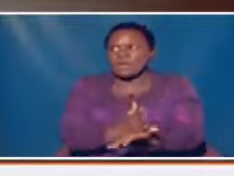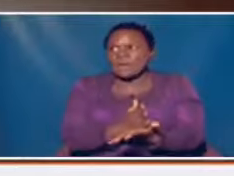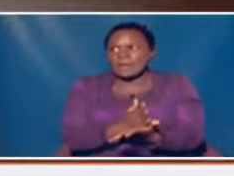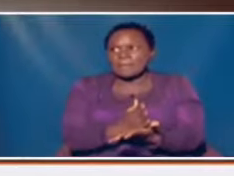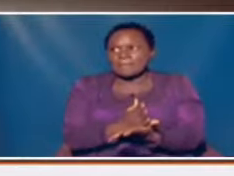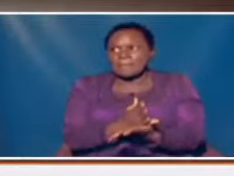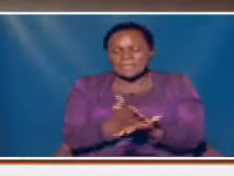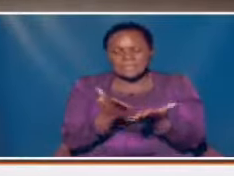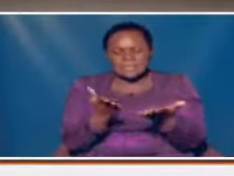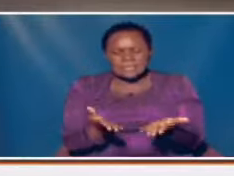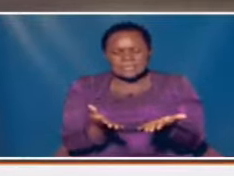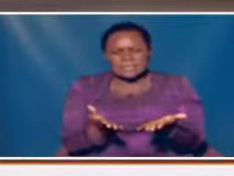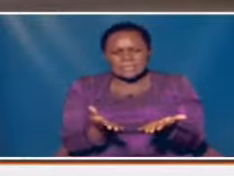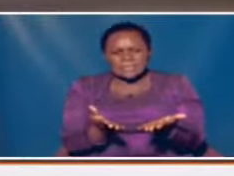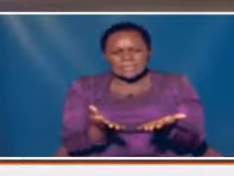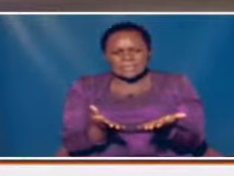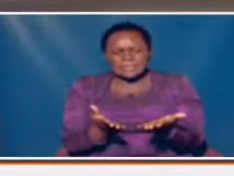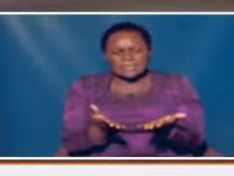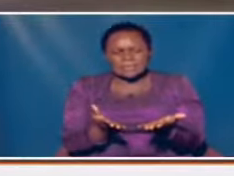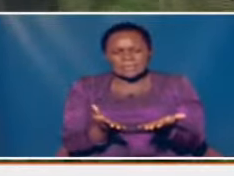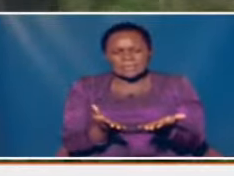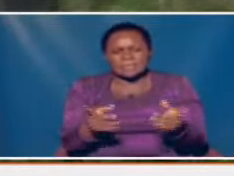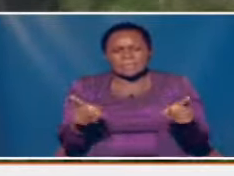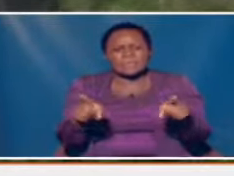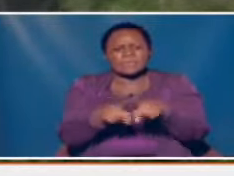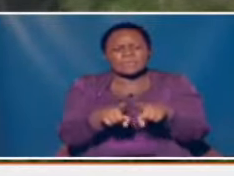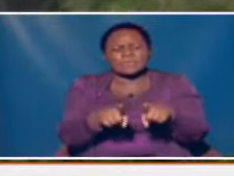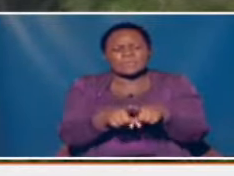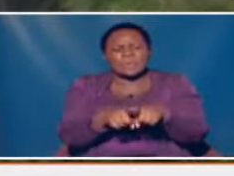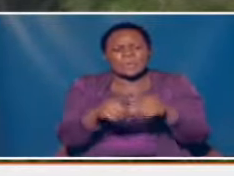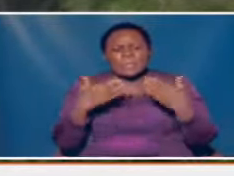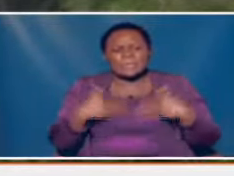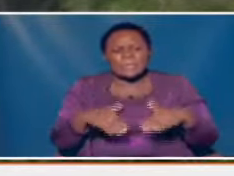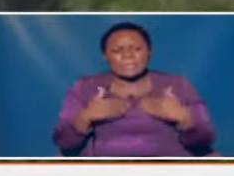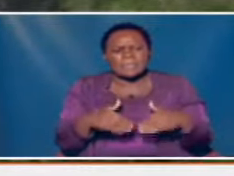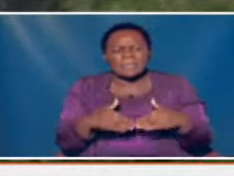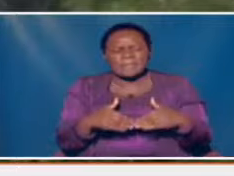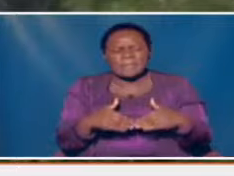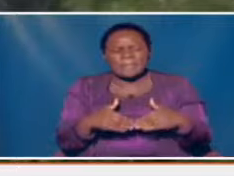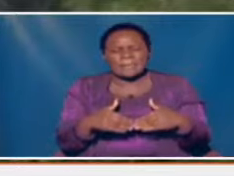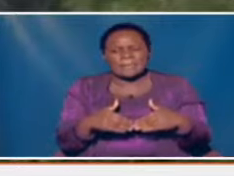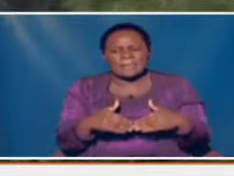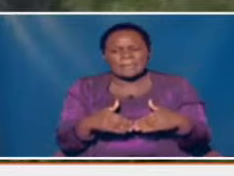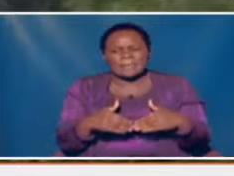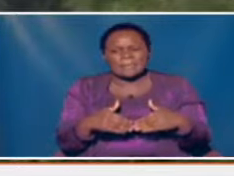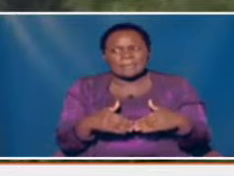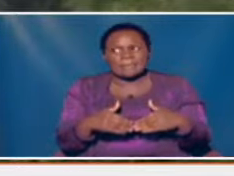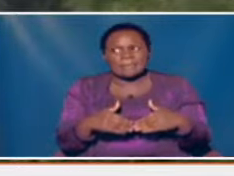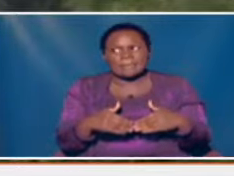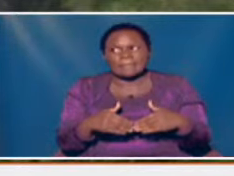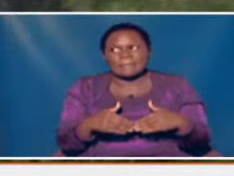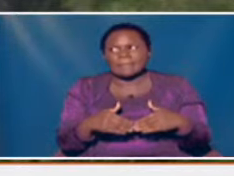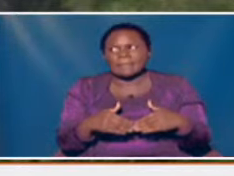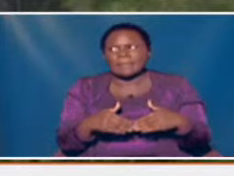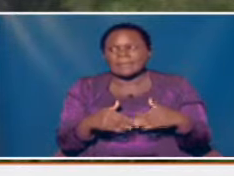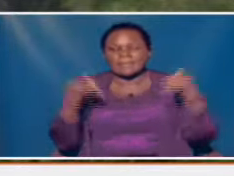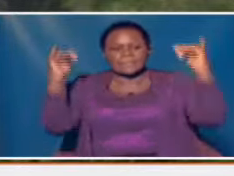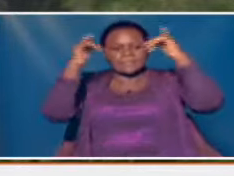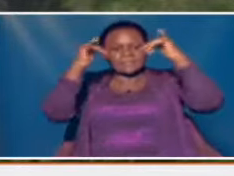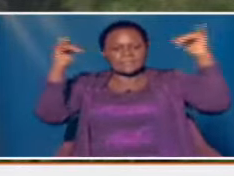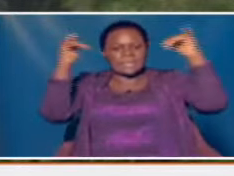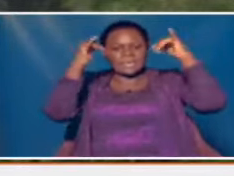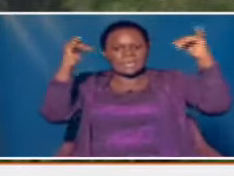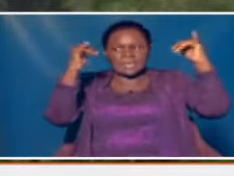saying that big buildings hide things, and also a person is a personality. This tent you